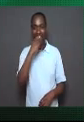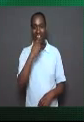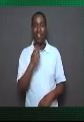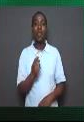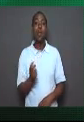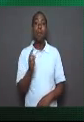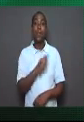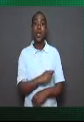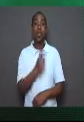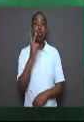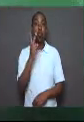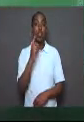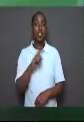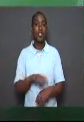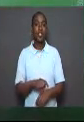a day.